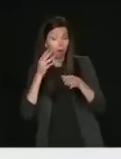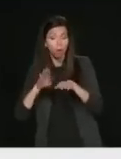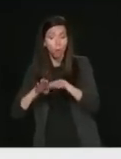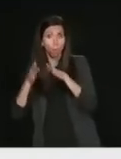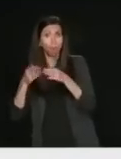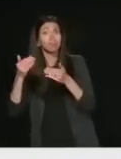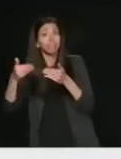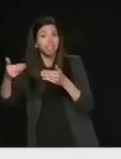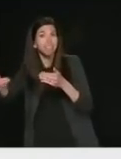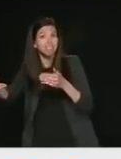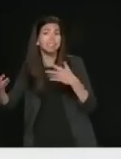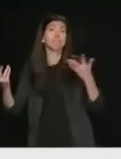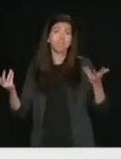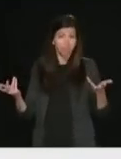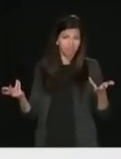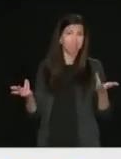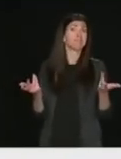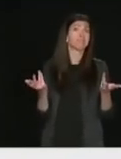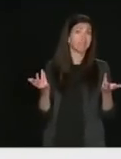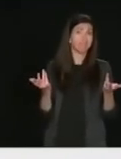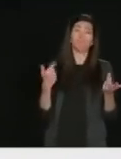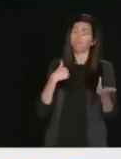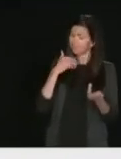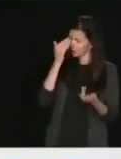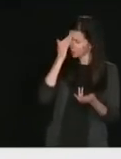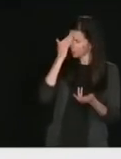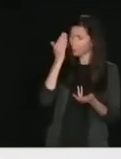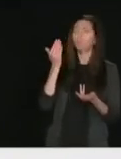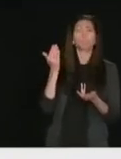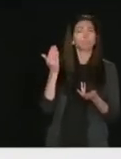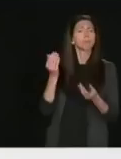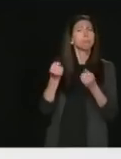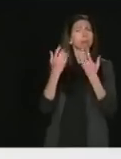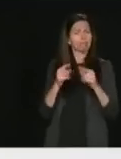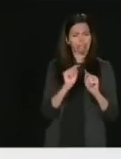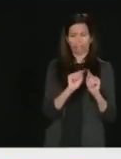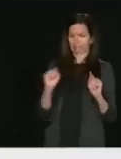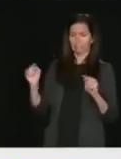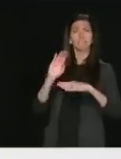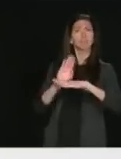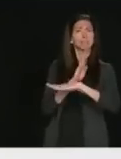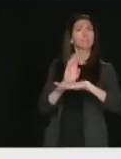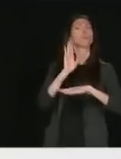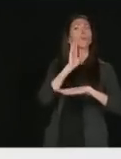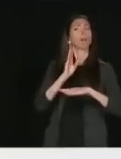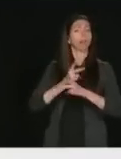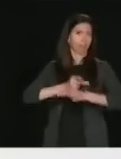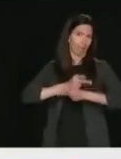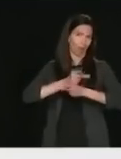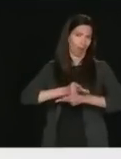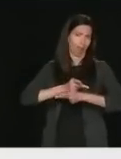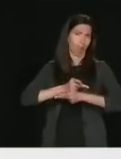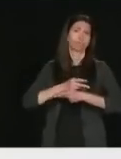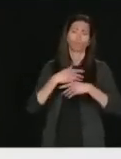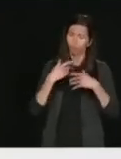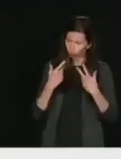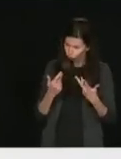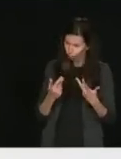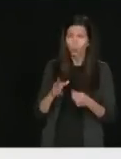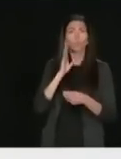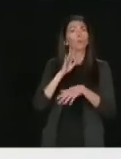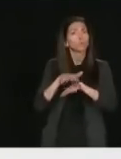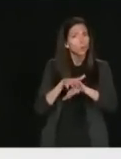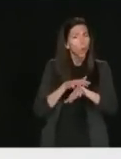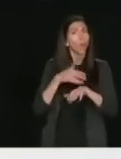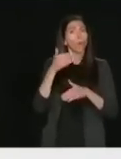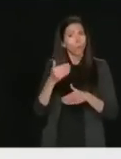the island of Montreal and even across the country will take the good decisions, will be very careful. They say that